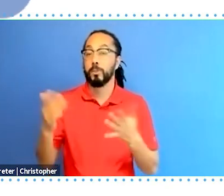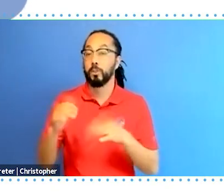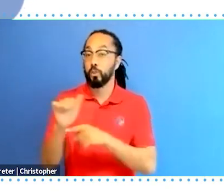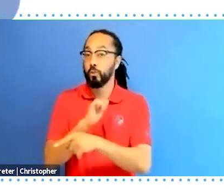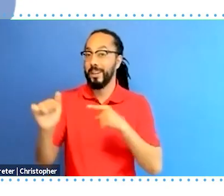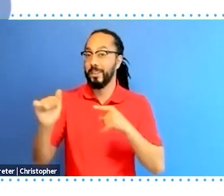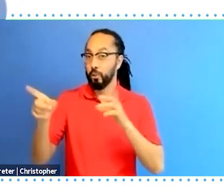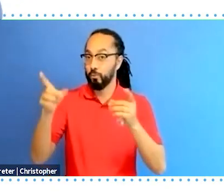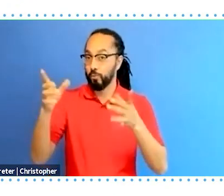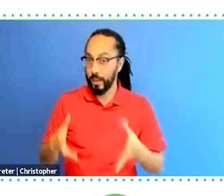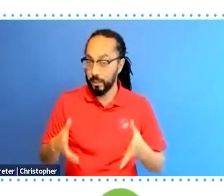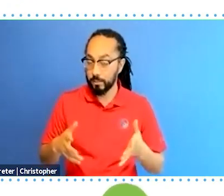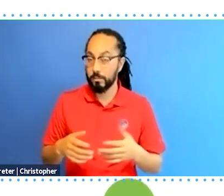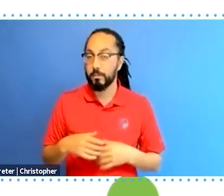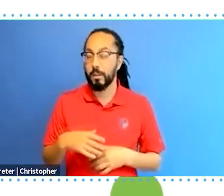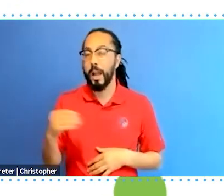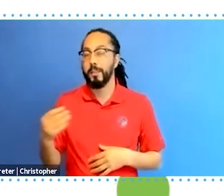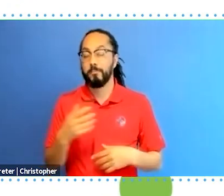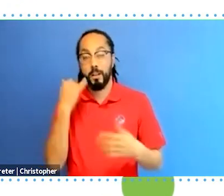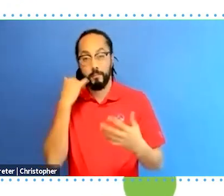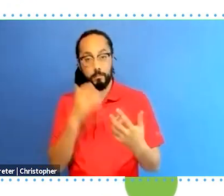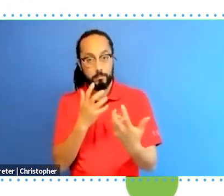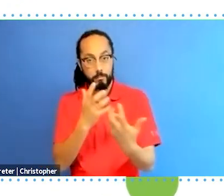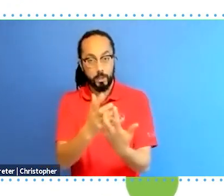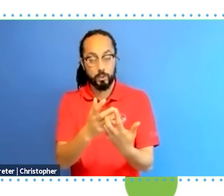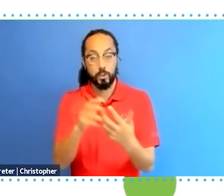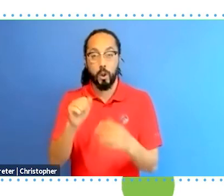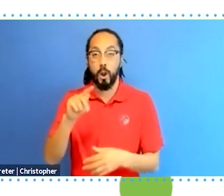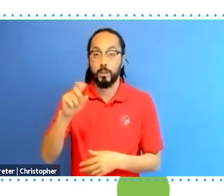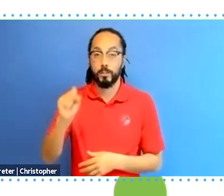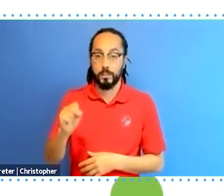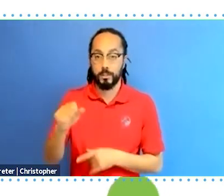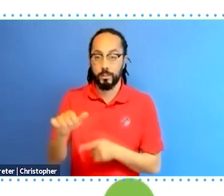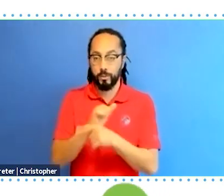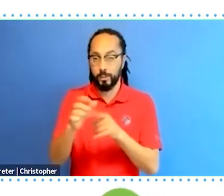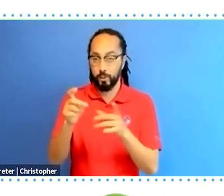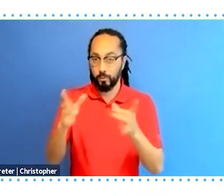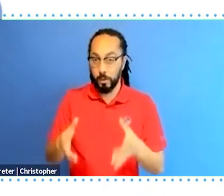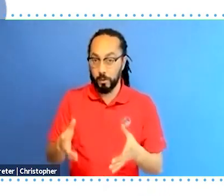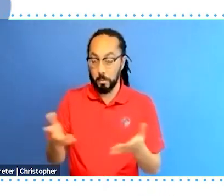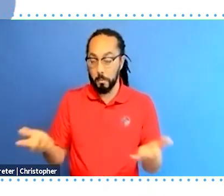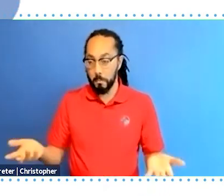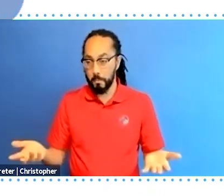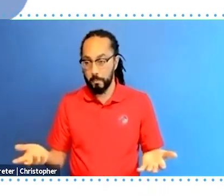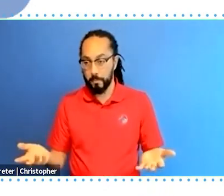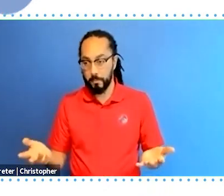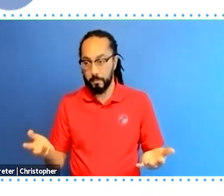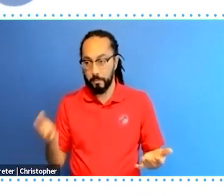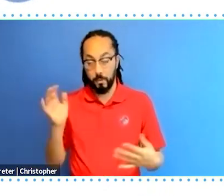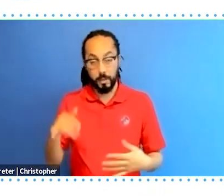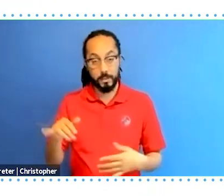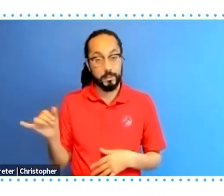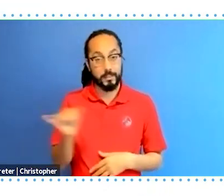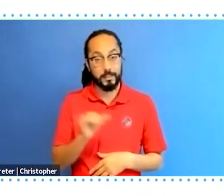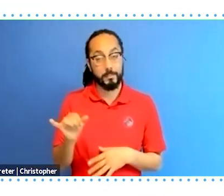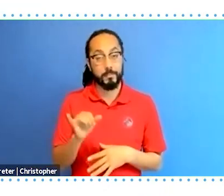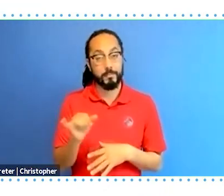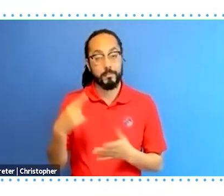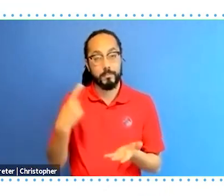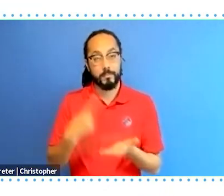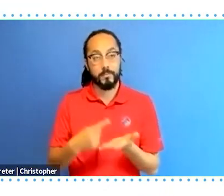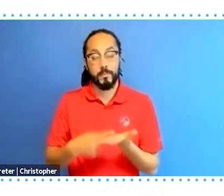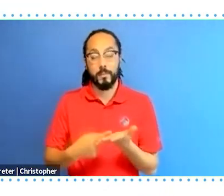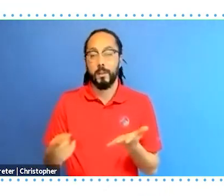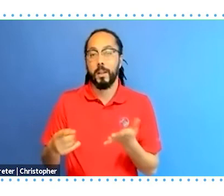suitability or unsuitability rather of that to the arts context. Do you feel like this is the same conversation? That's because it's interesting, the